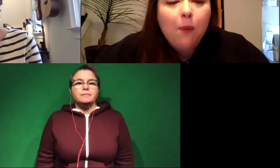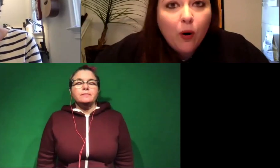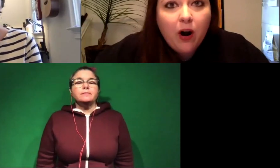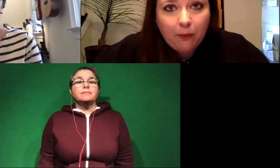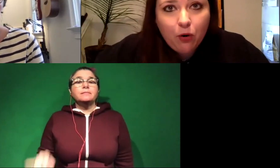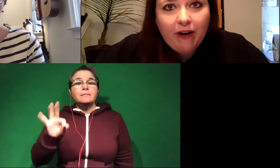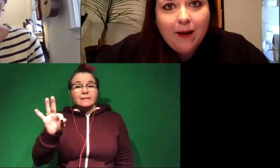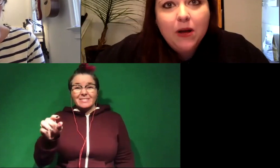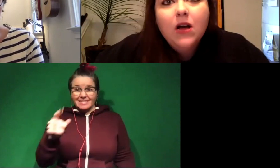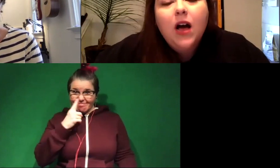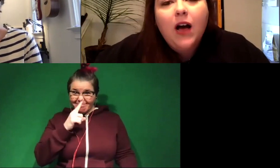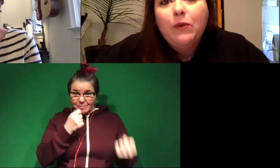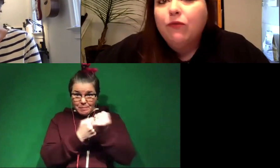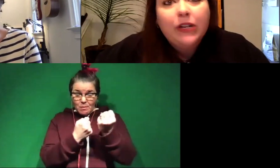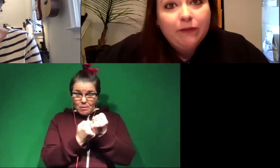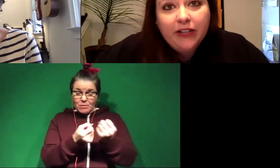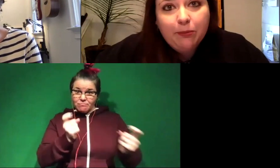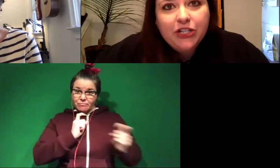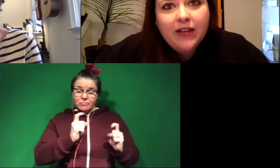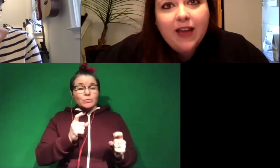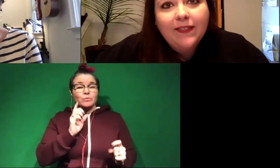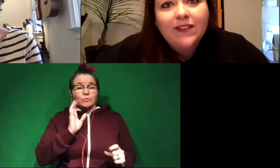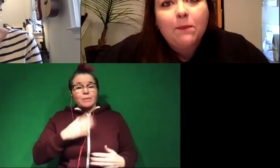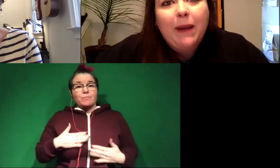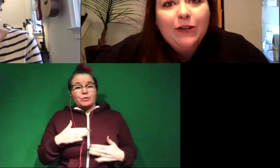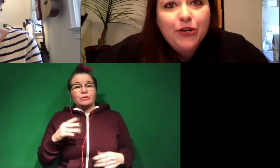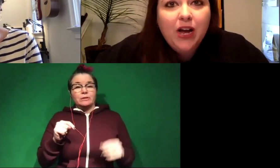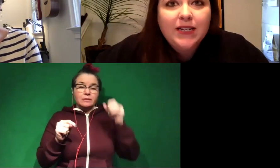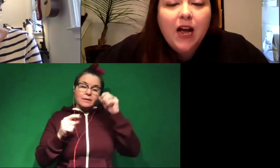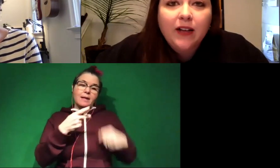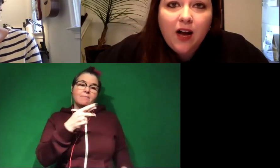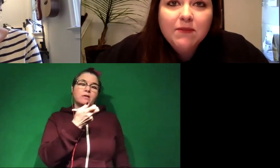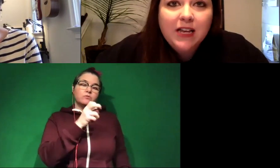can support our program, we really, really appreciate that. That's on